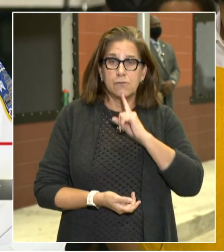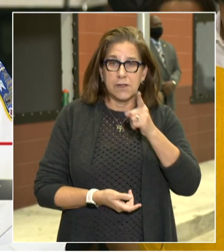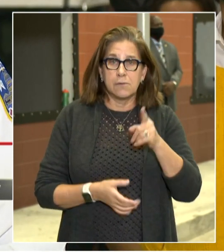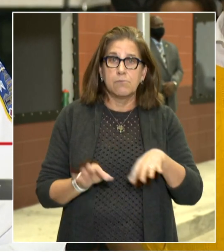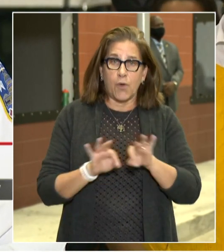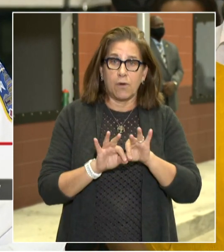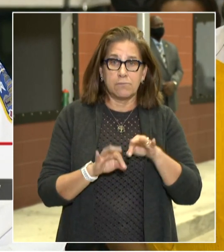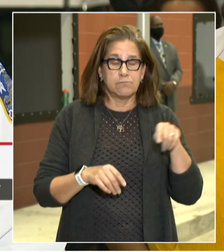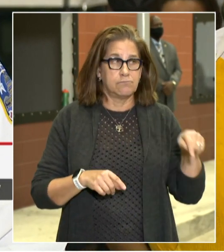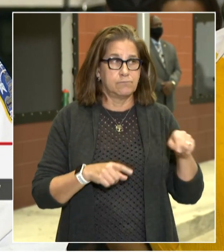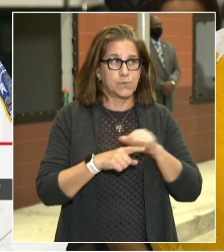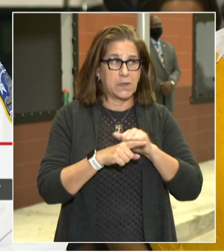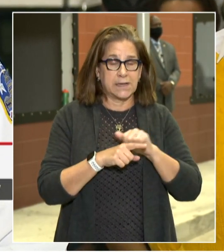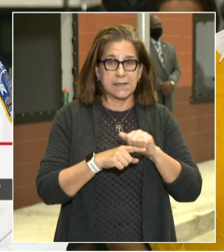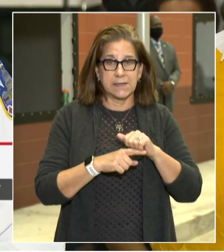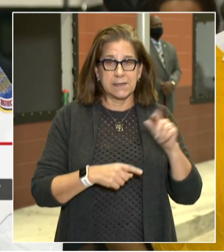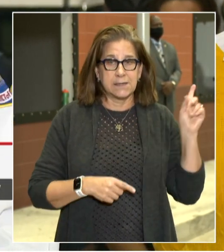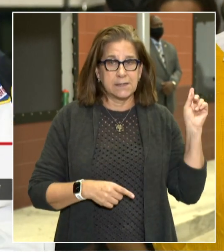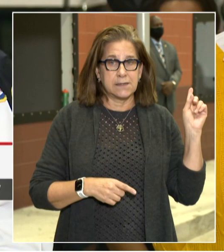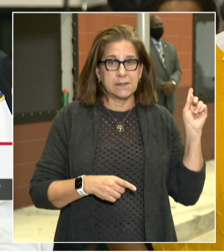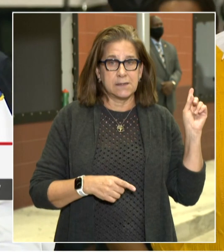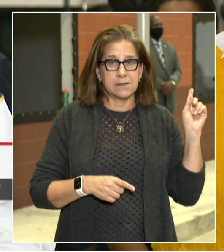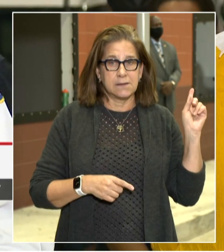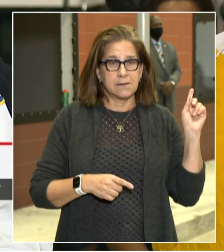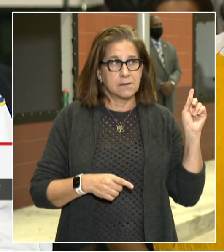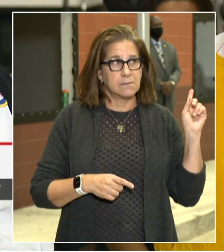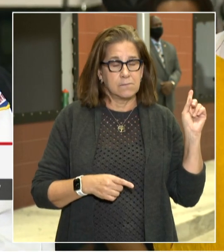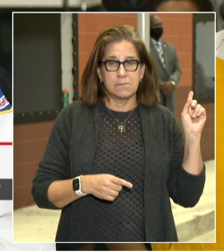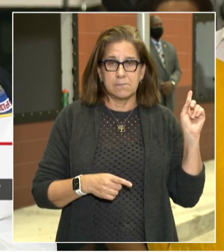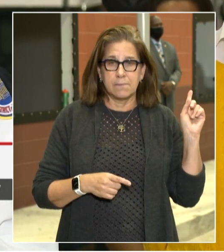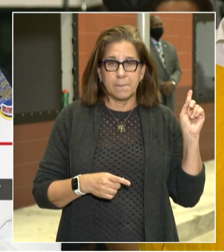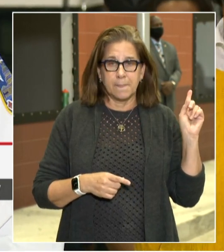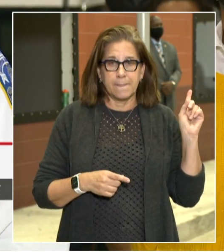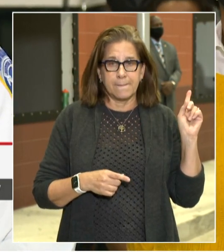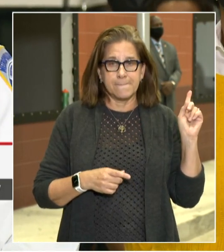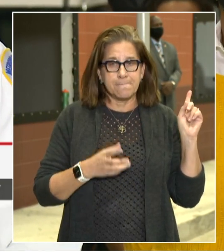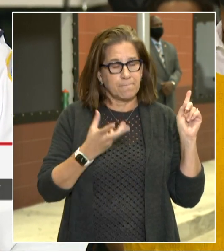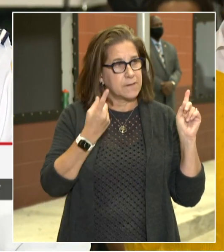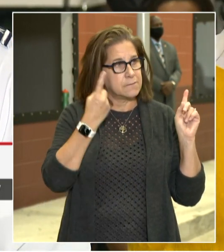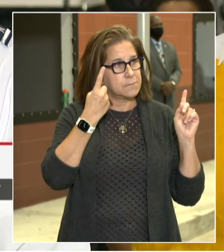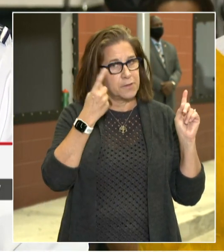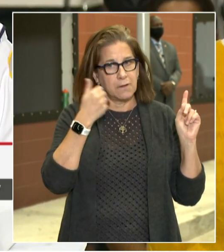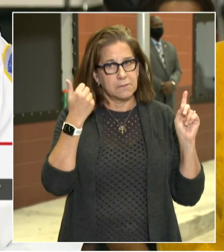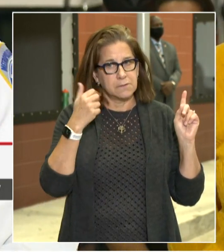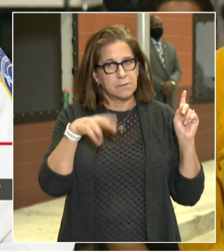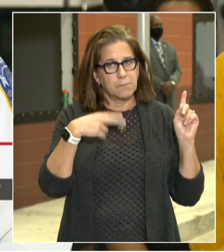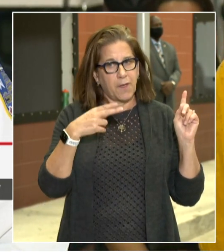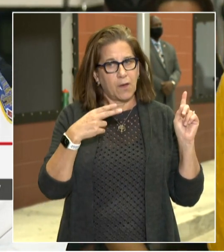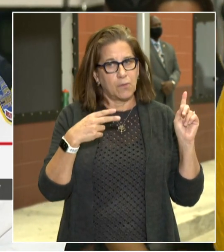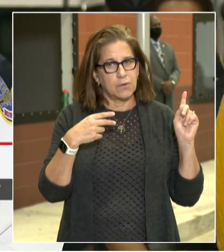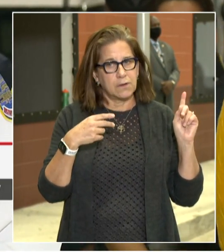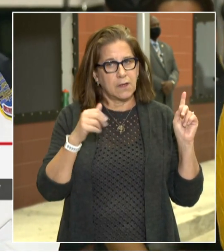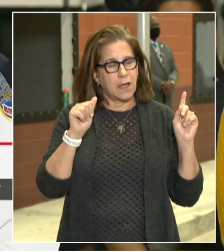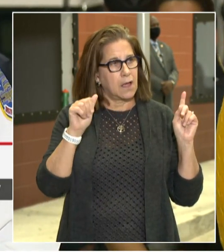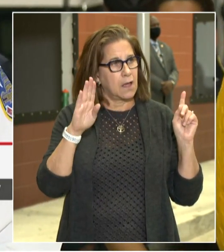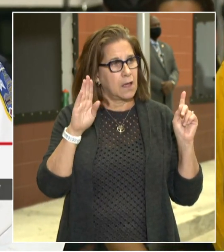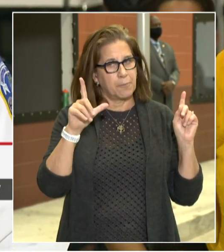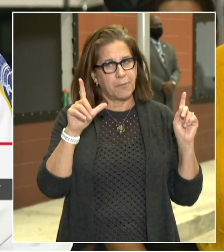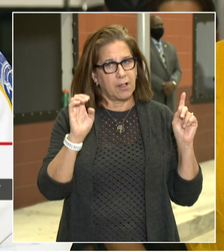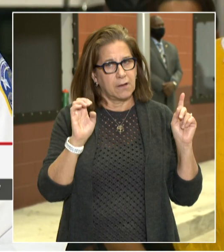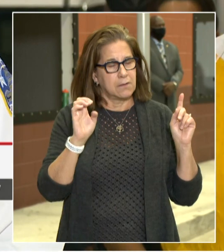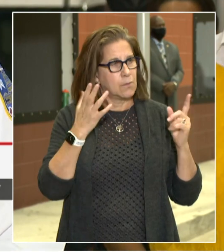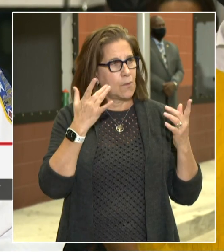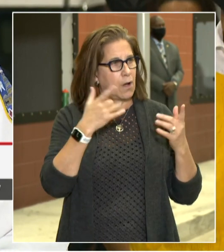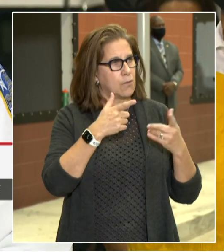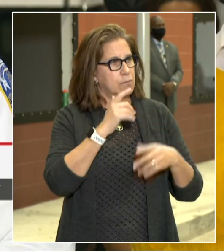there any other programs that you considered, and then you know, what ultimately made you choose this program for this type of training? Well, we look